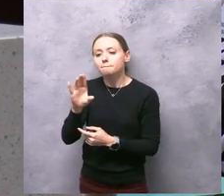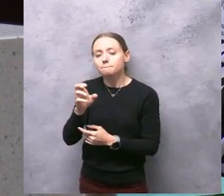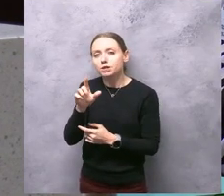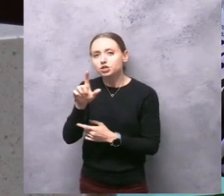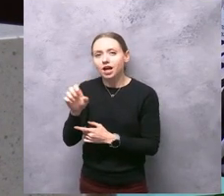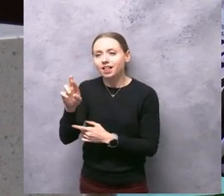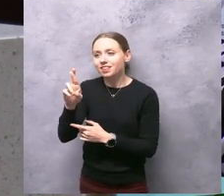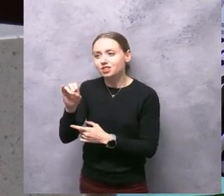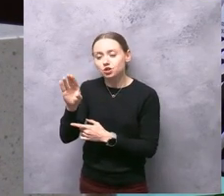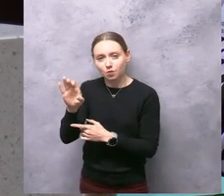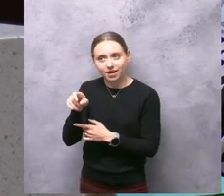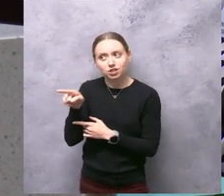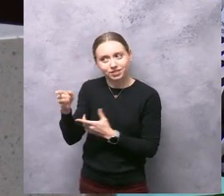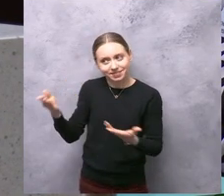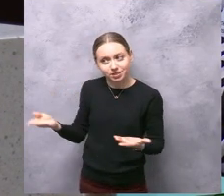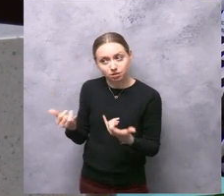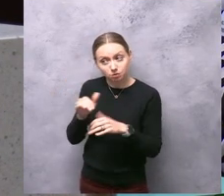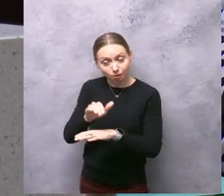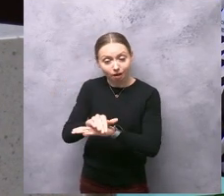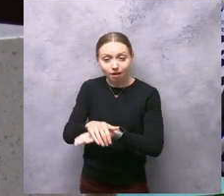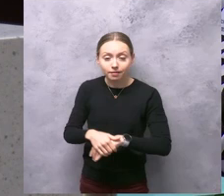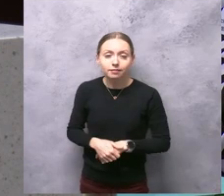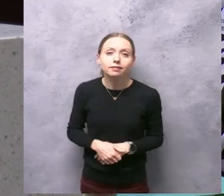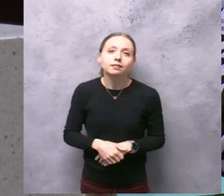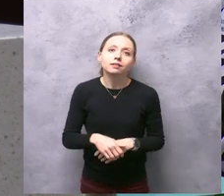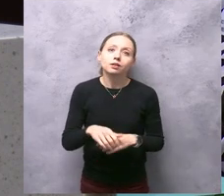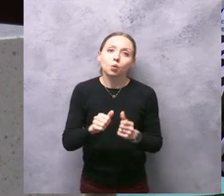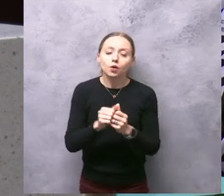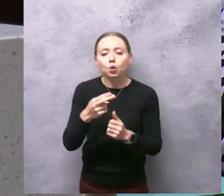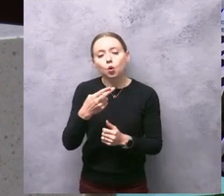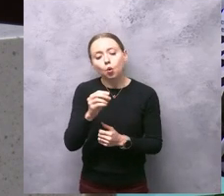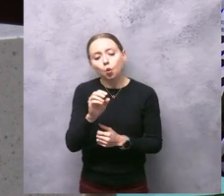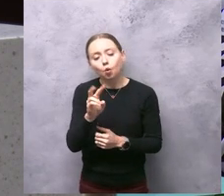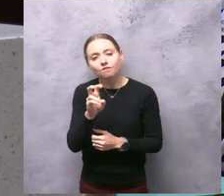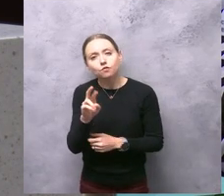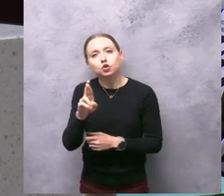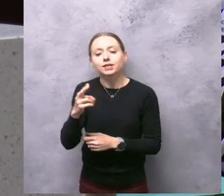tonight, with Hoover's